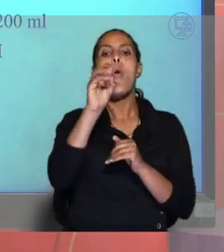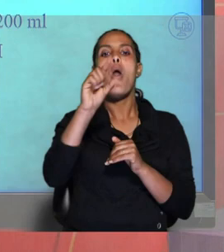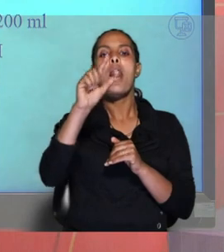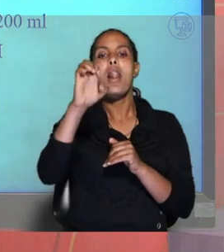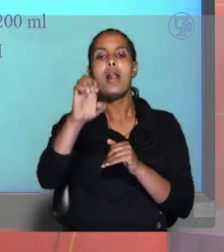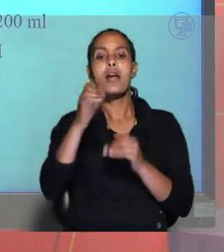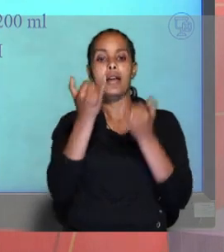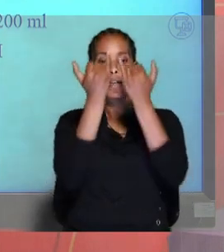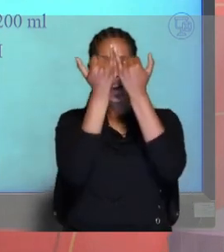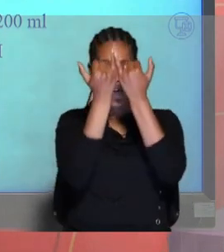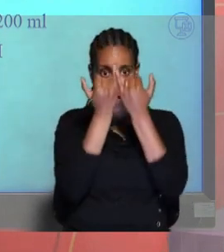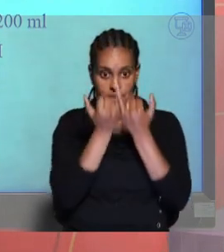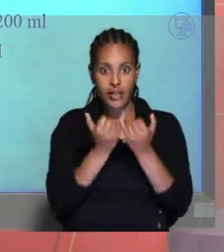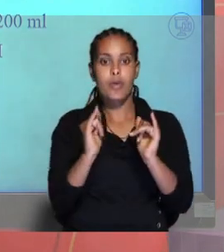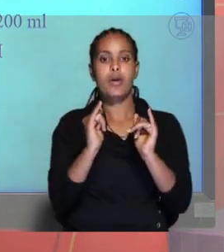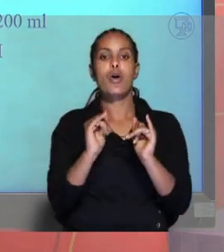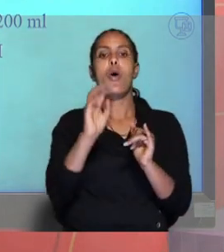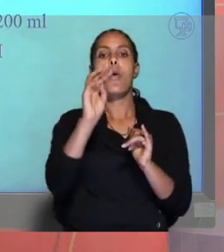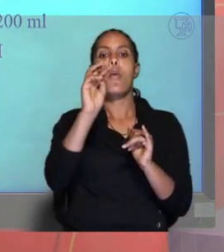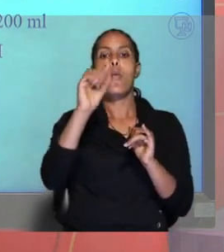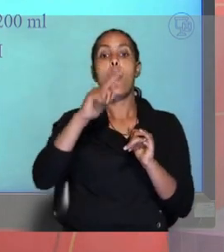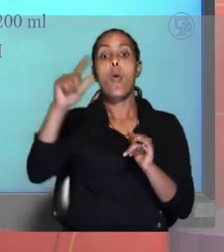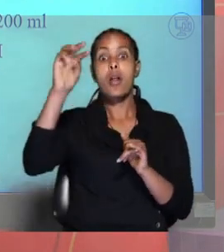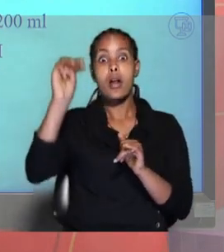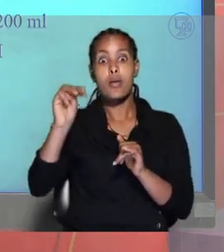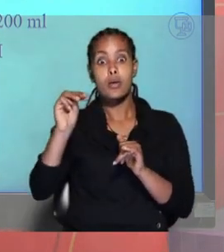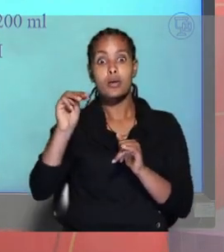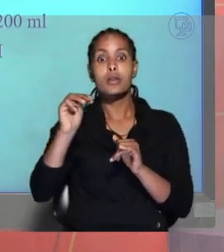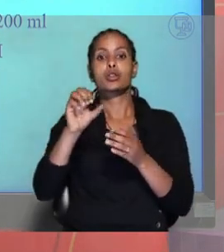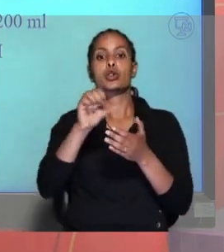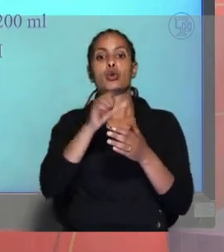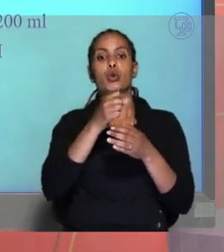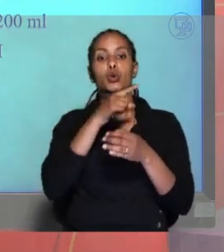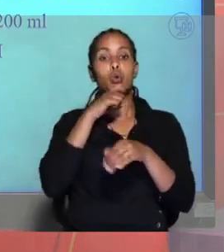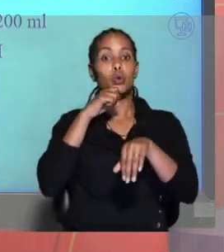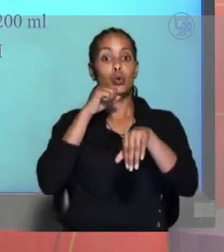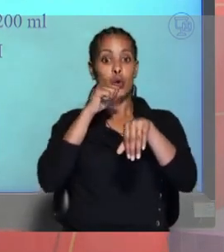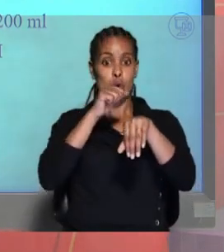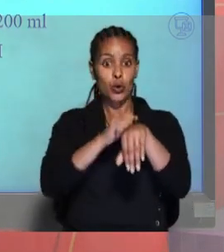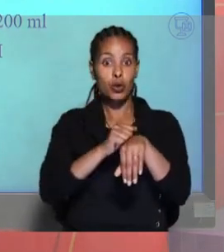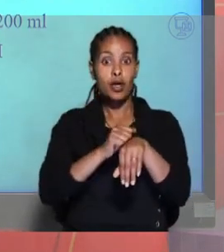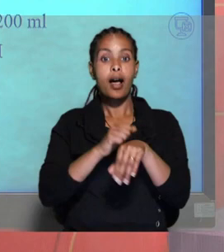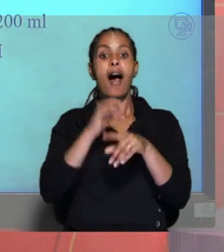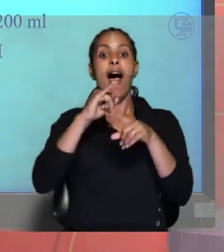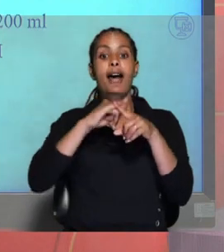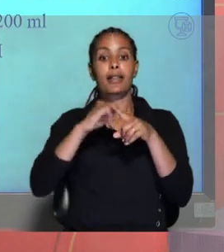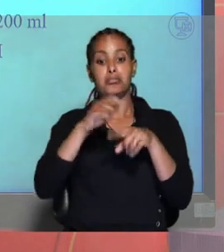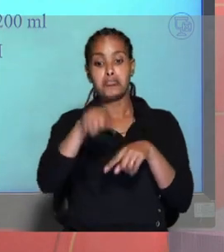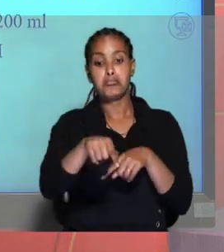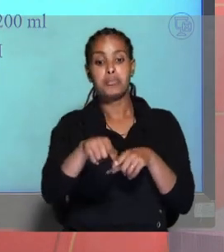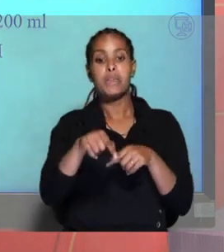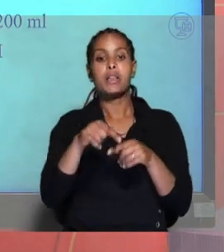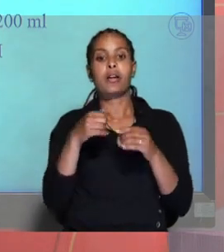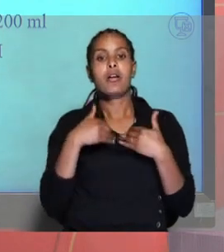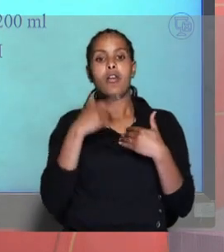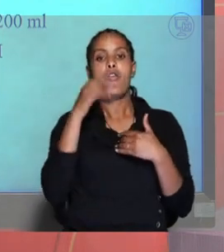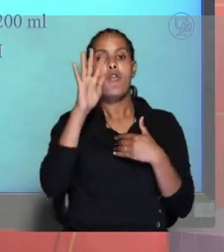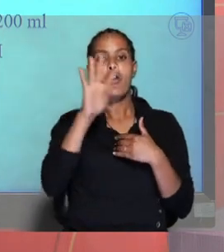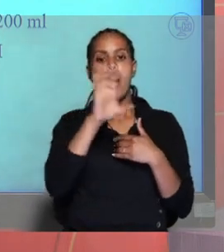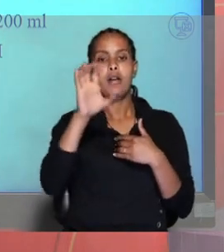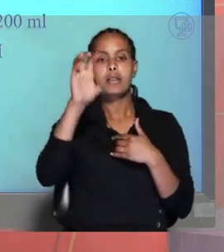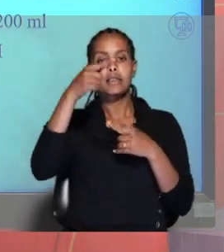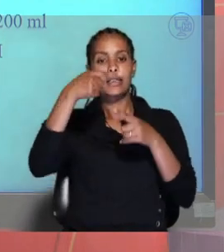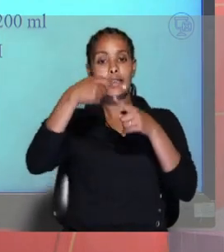mole, divided by molar mass of the solute, molar mass of iron sulfate, which is